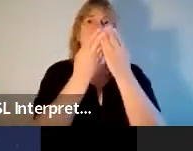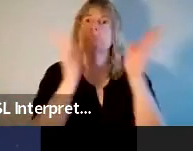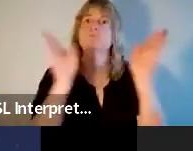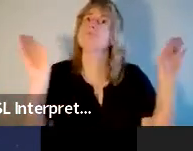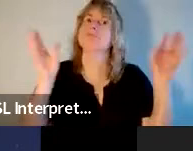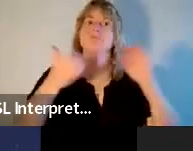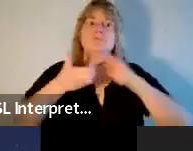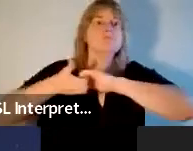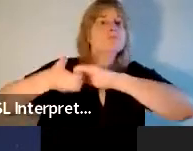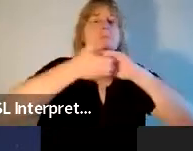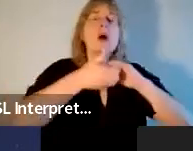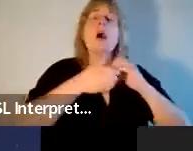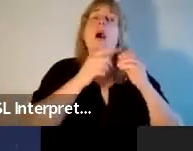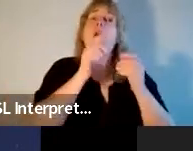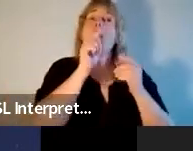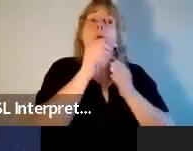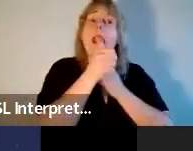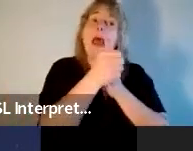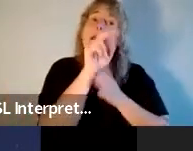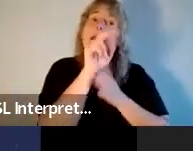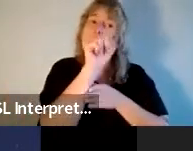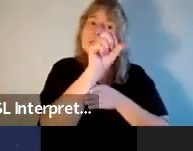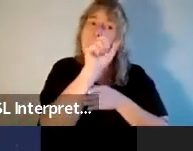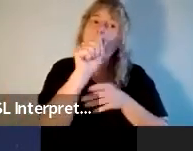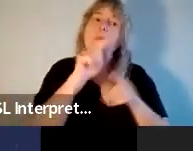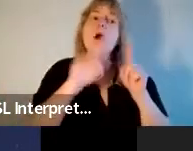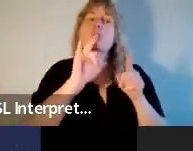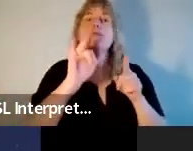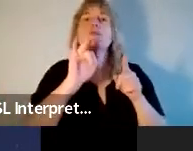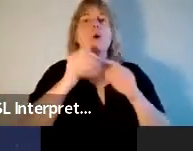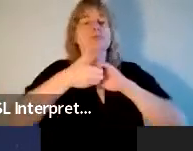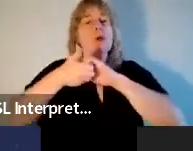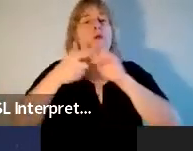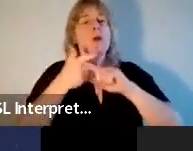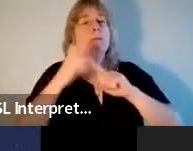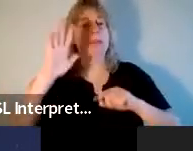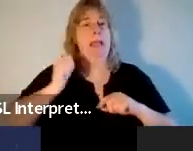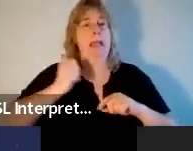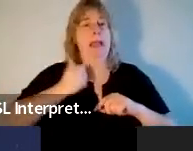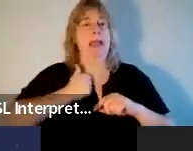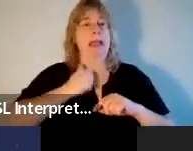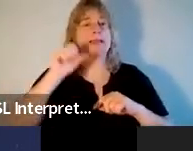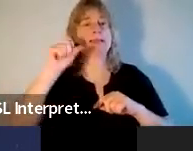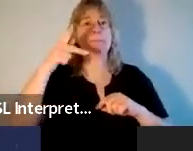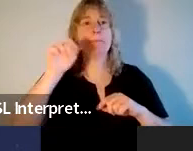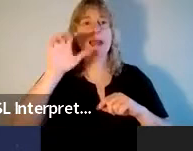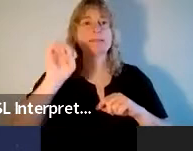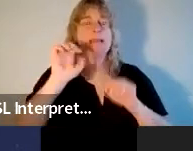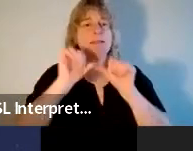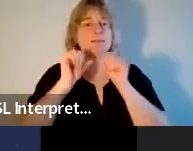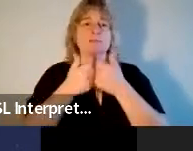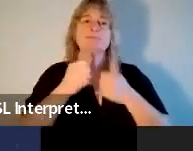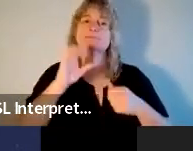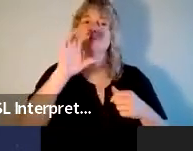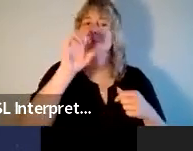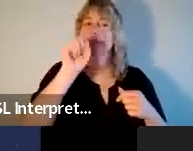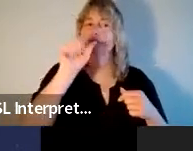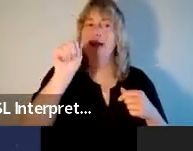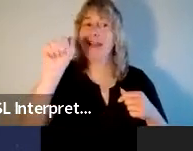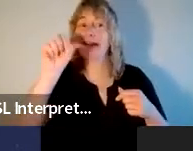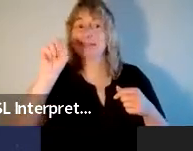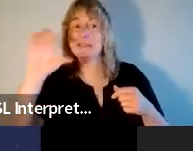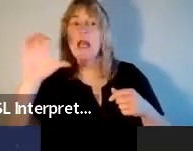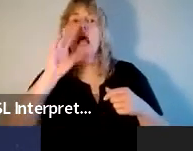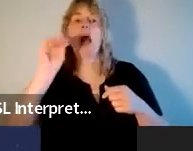but we also have partners from the Canadian Space Agency and the European Space Agency who have contributed significant, important